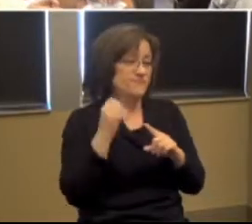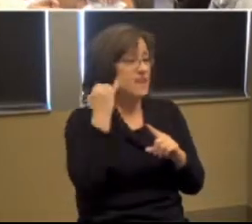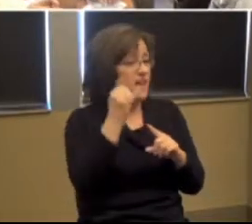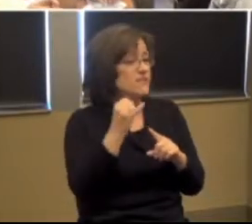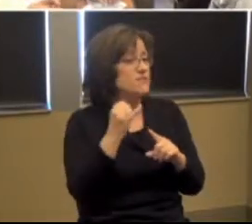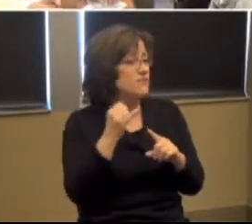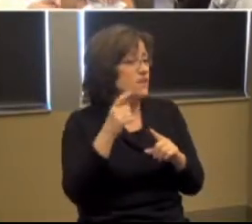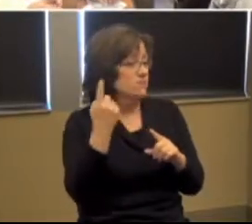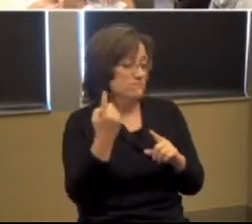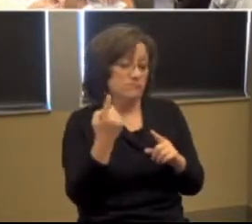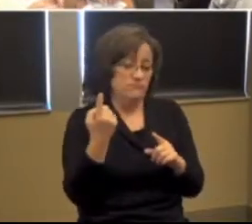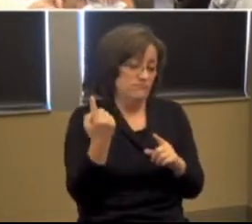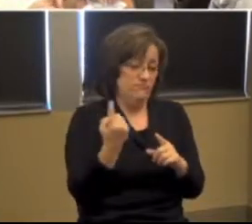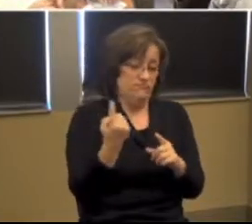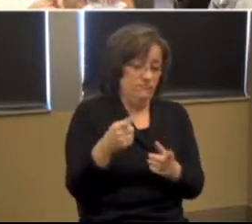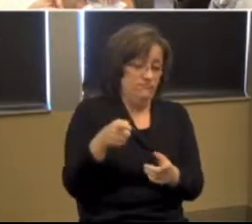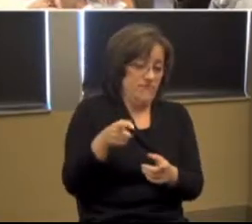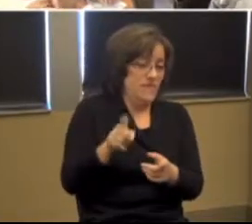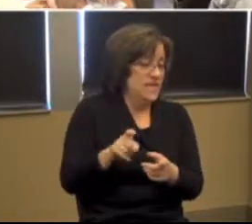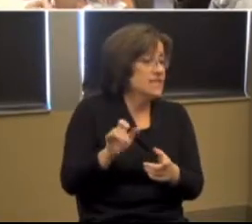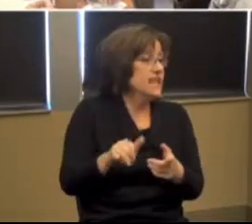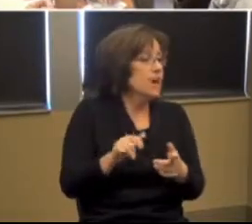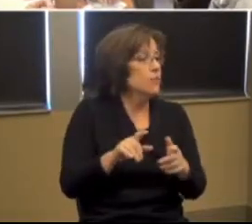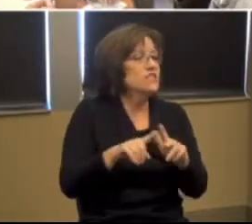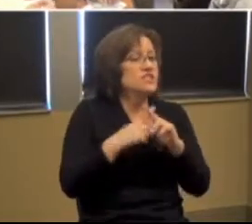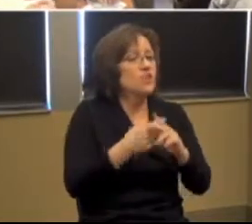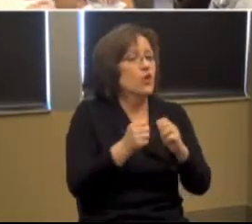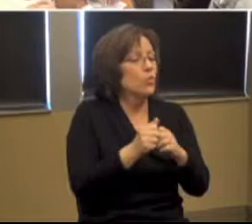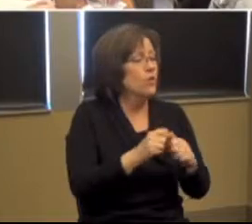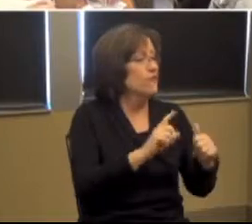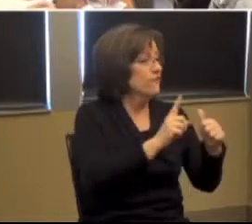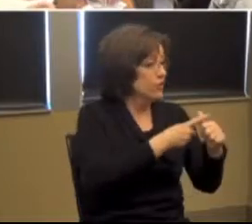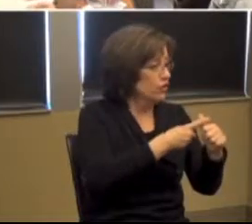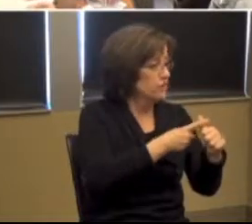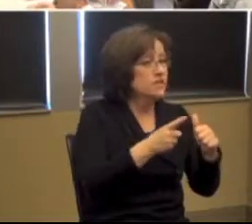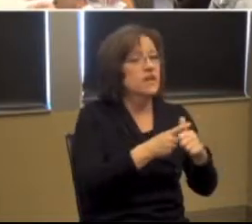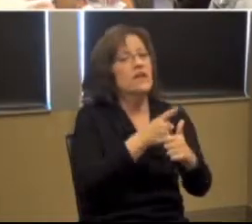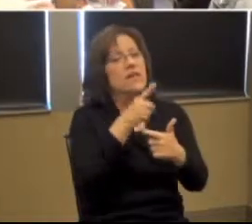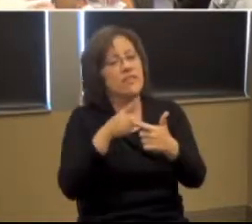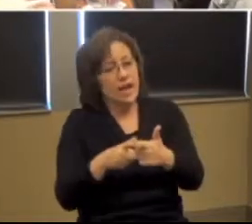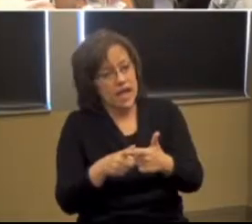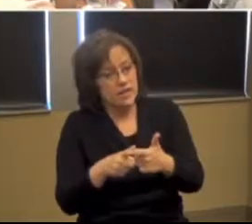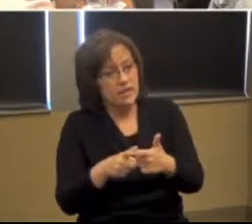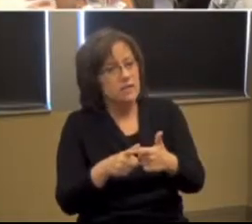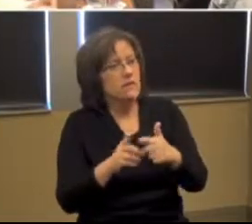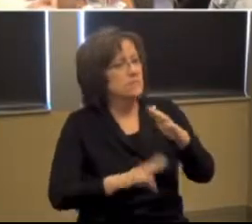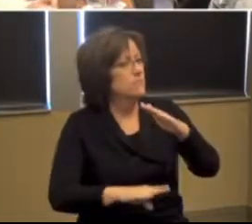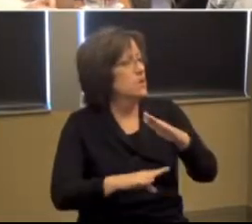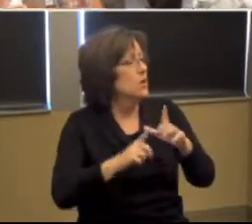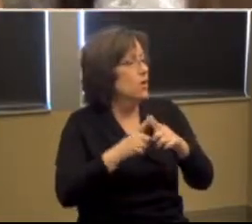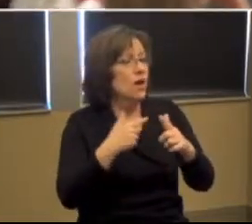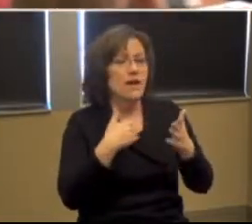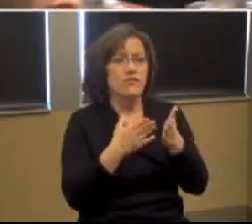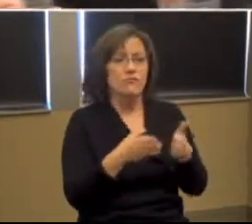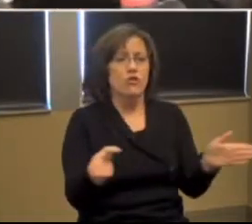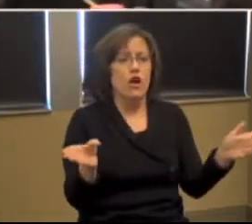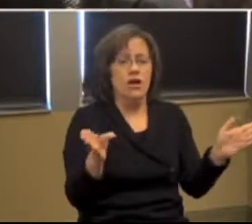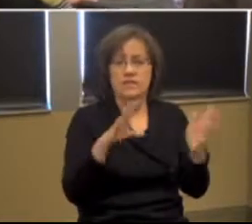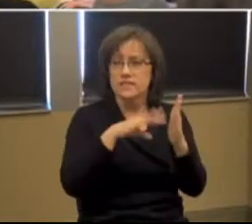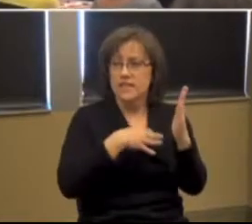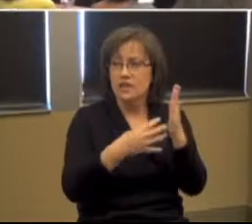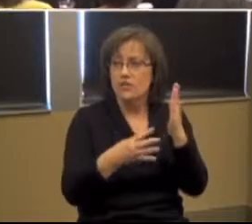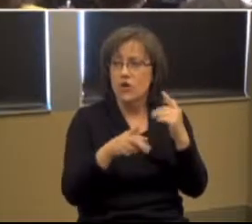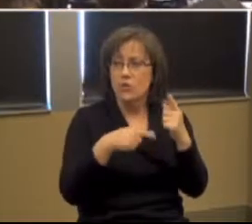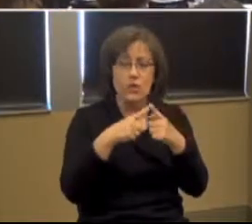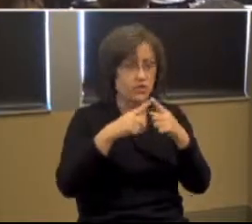student who has that need, I would start off with a first then, just very basic. Or you can have your schedule be very broad, but then when